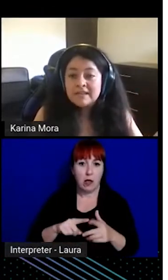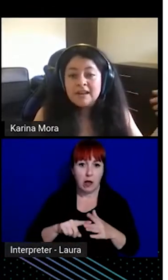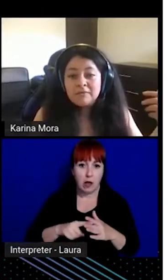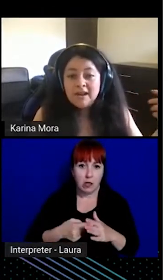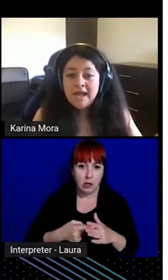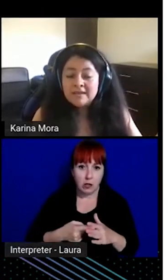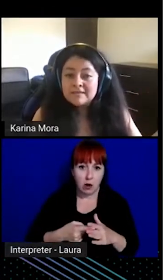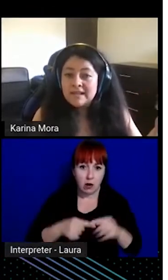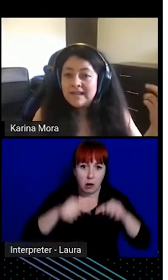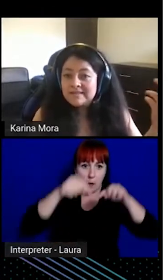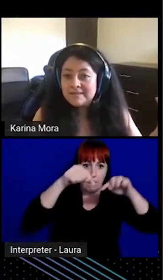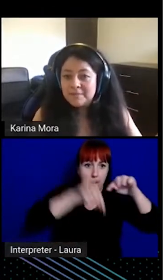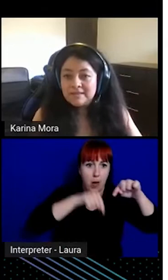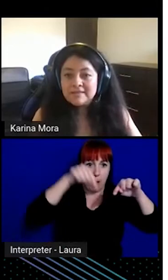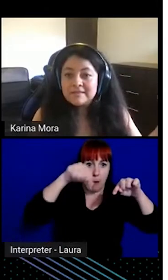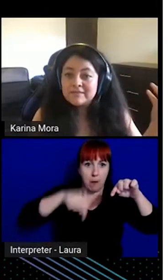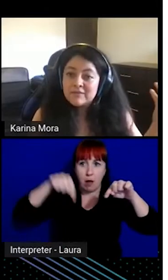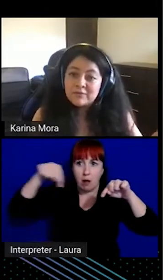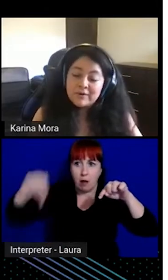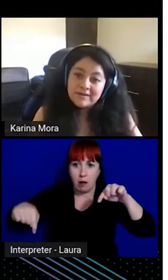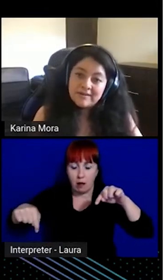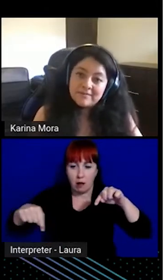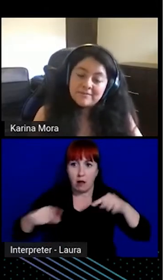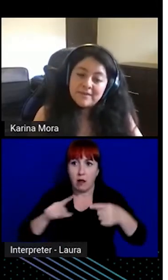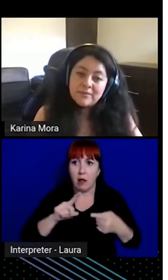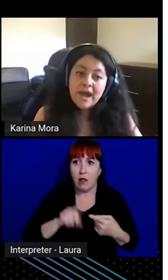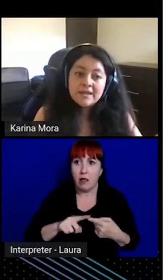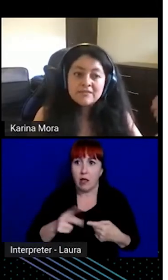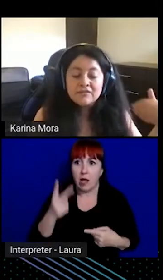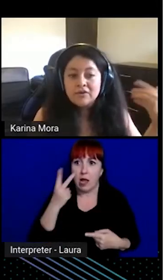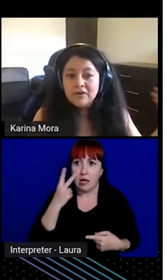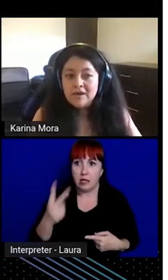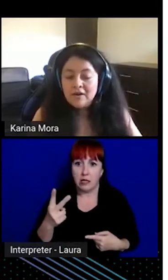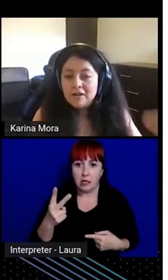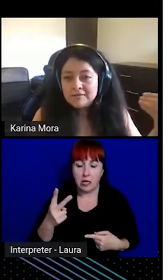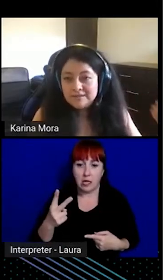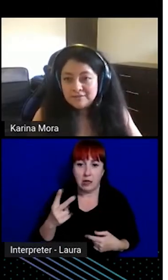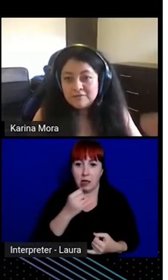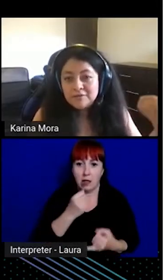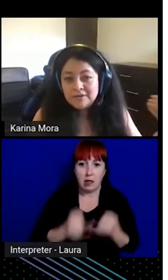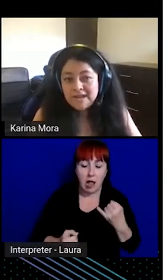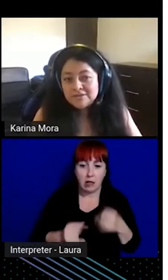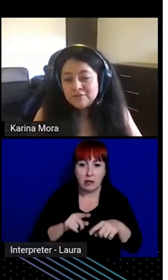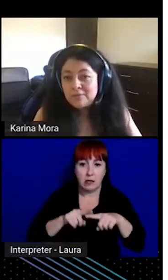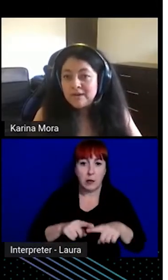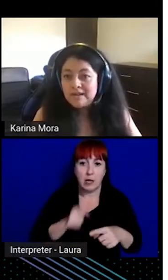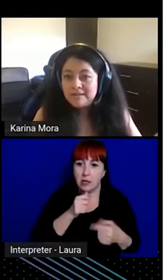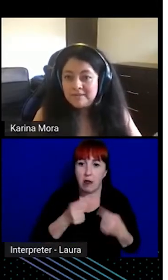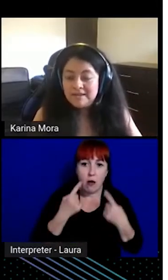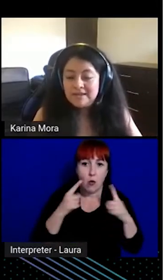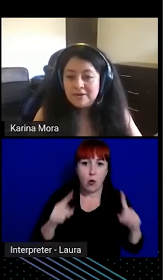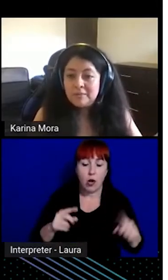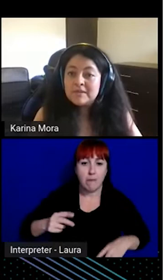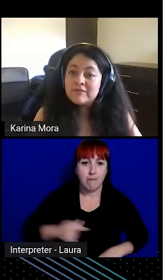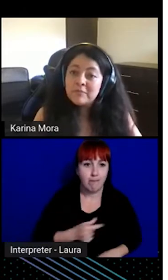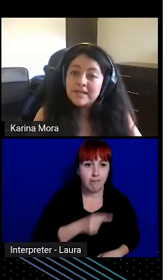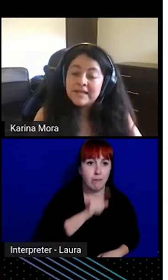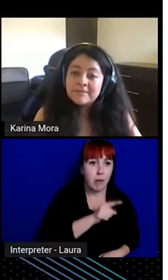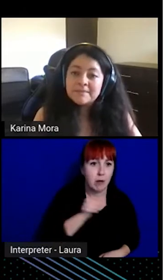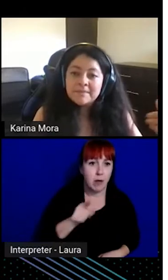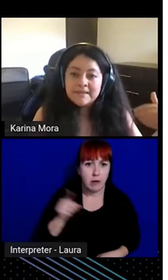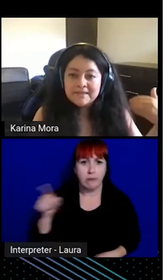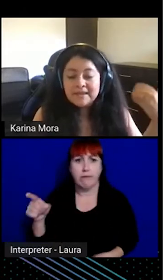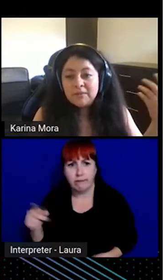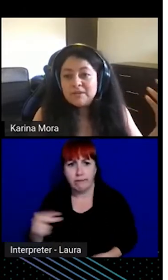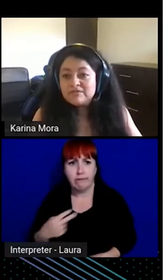fast until I realize the last dependency is not working, right? So all of this configuration will come into